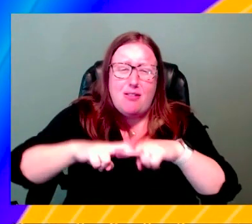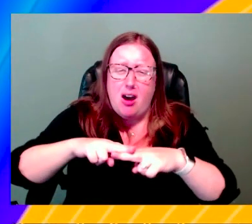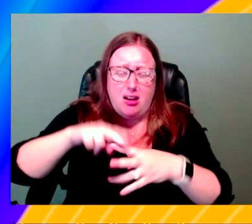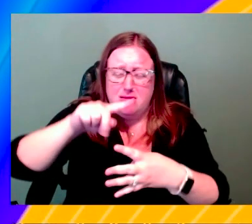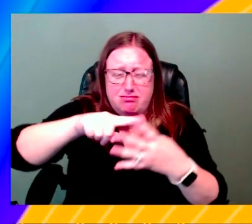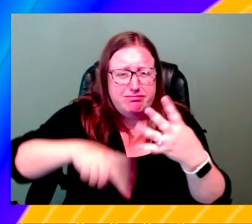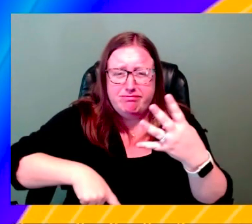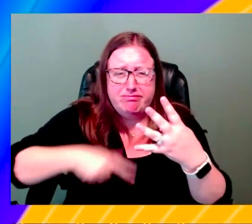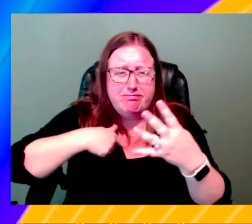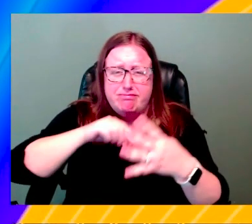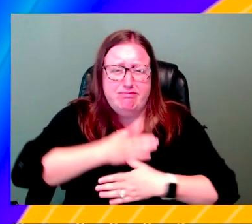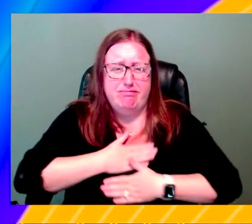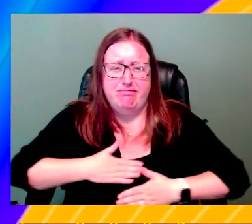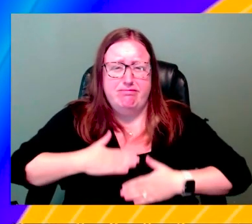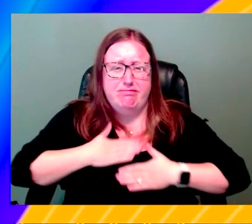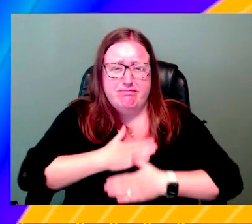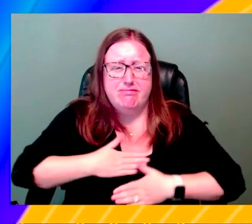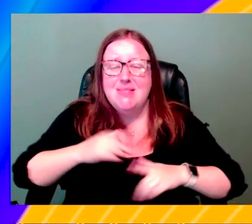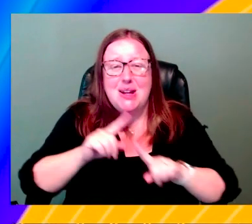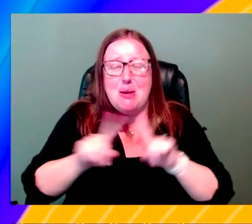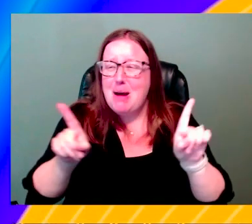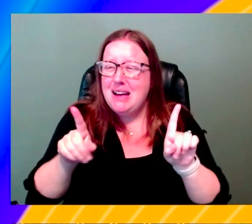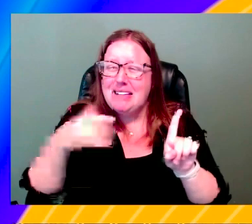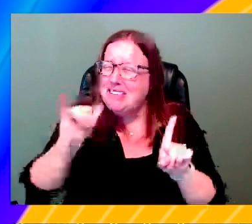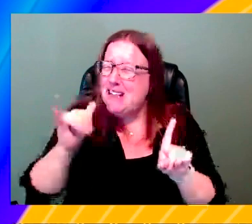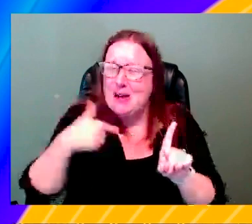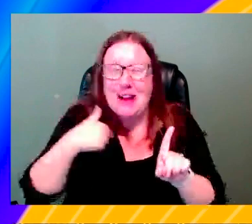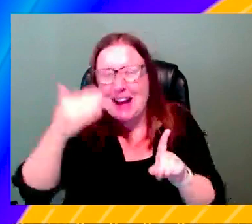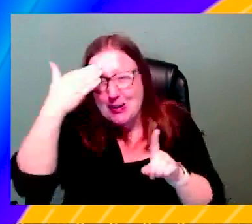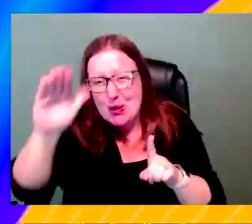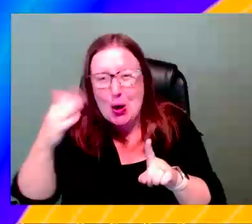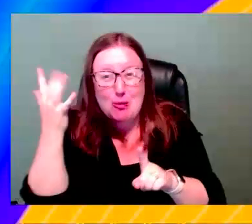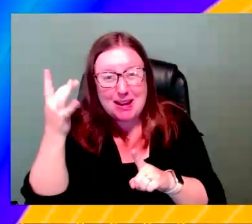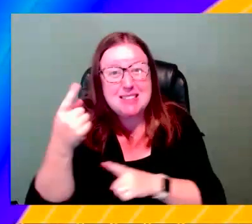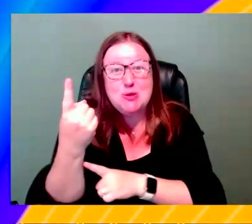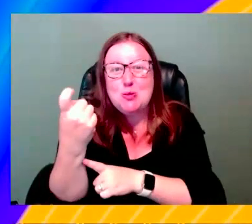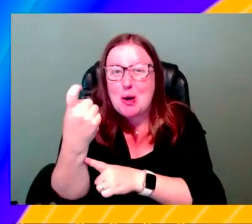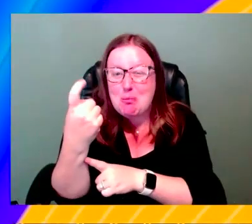the jury's out still a little bit because we have one more episode coming up on